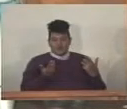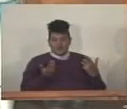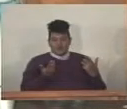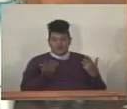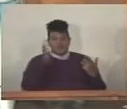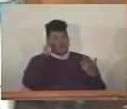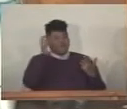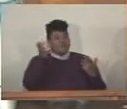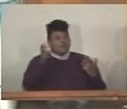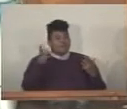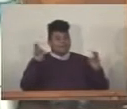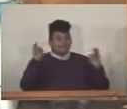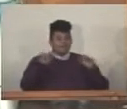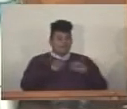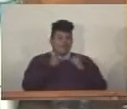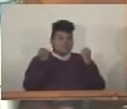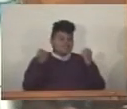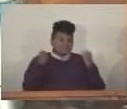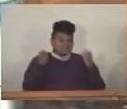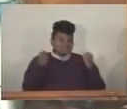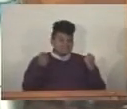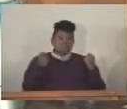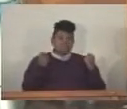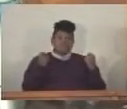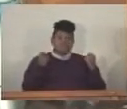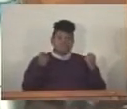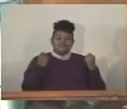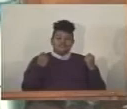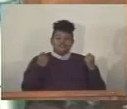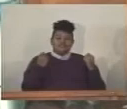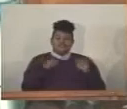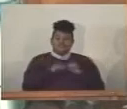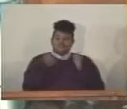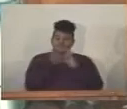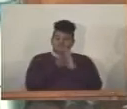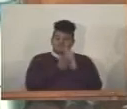Because the Supreme Court can't now